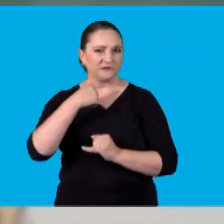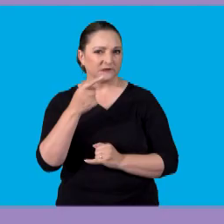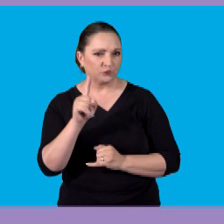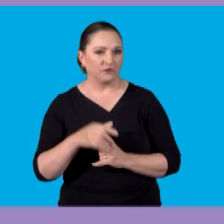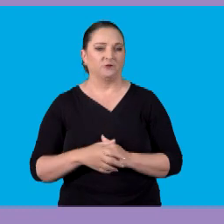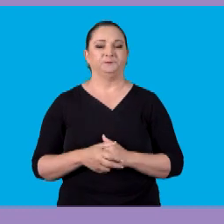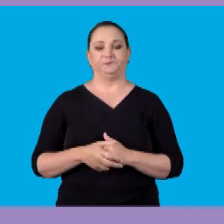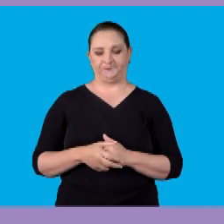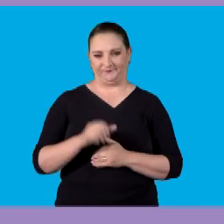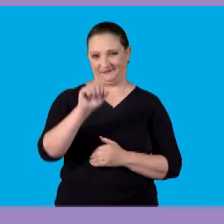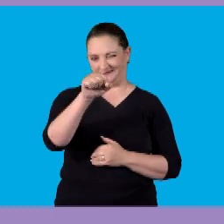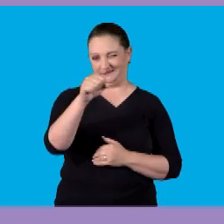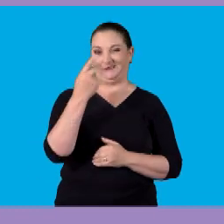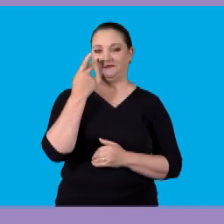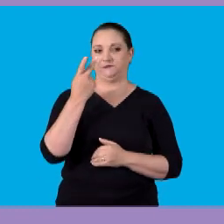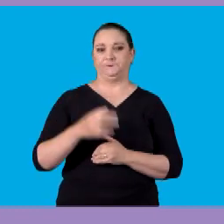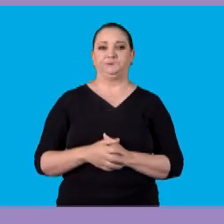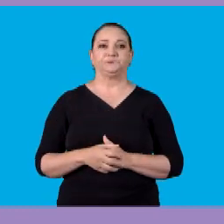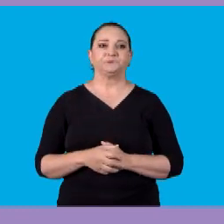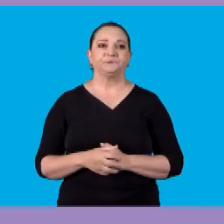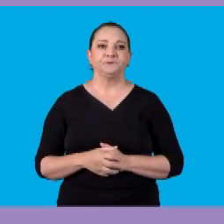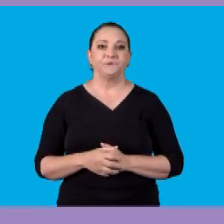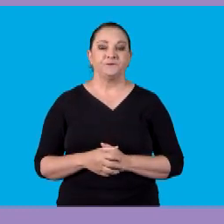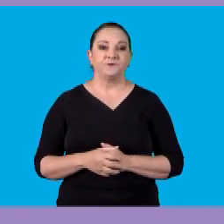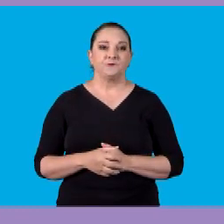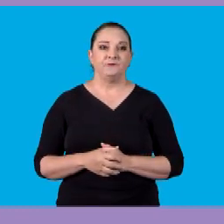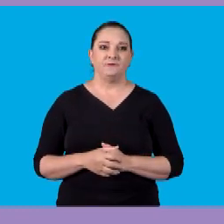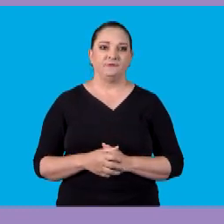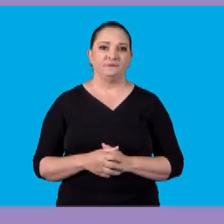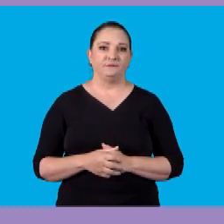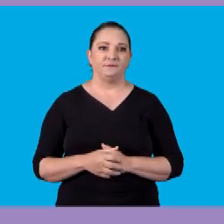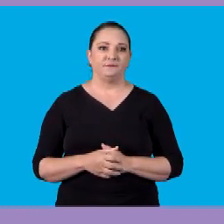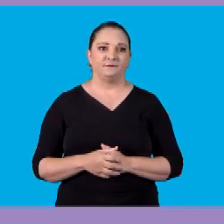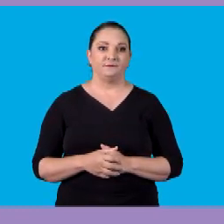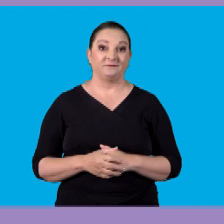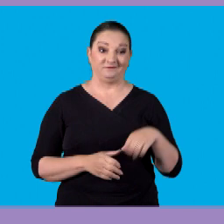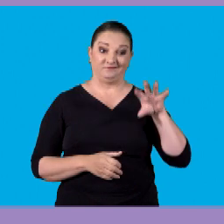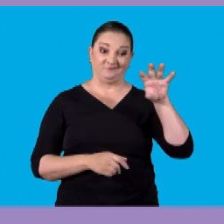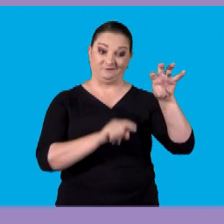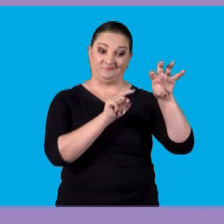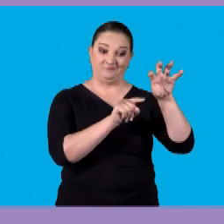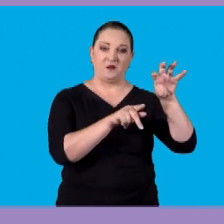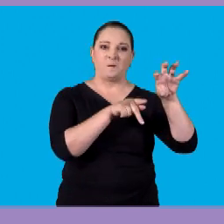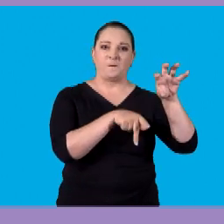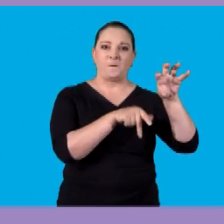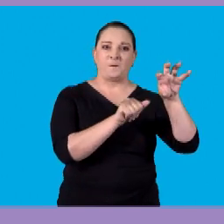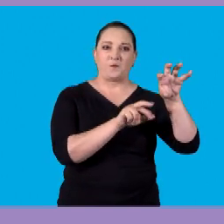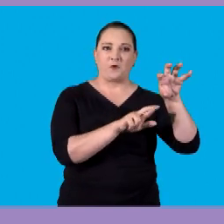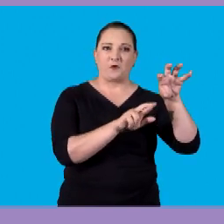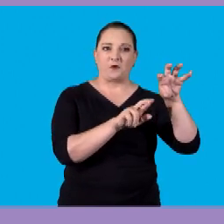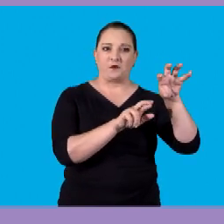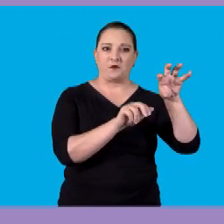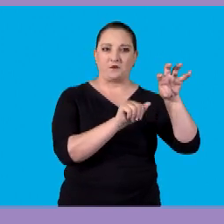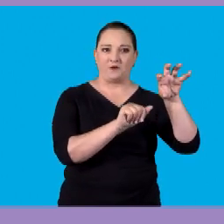so let's look at this first parallelogram here. So we can just write there that it is a parallelogram.